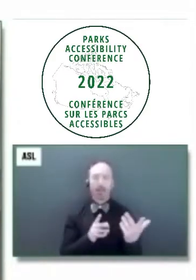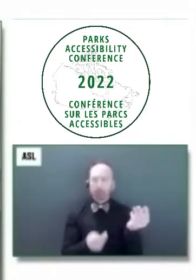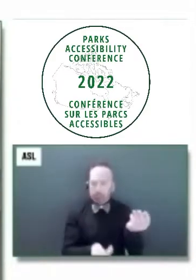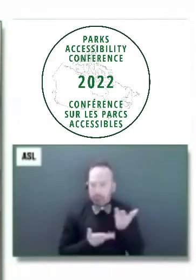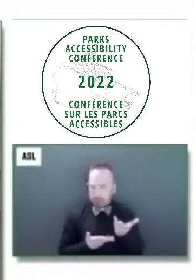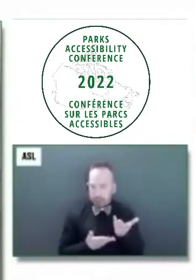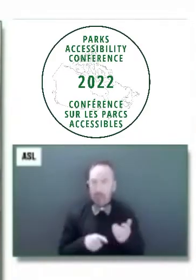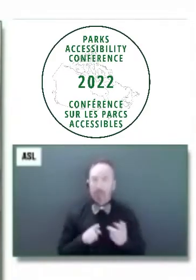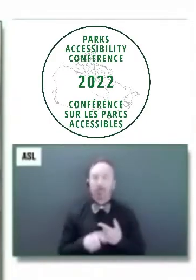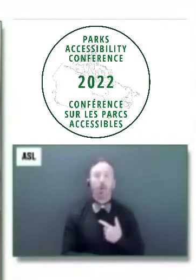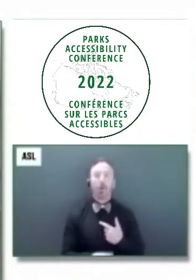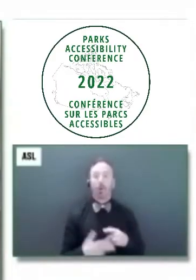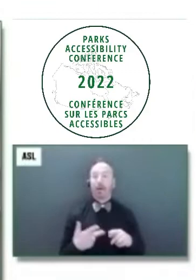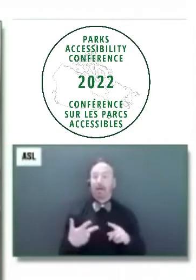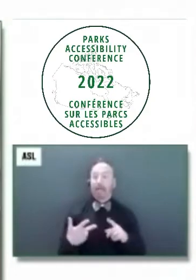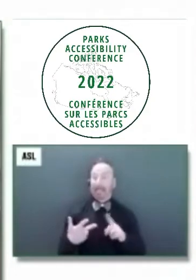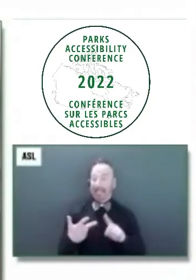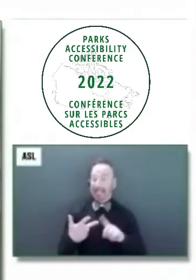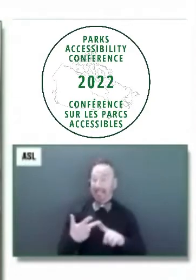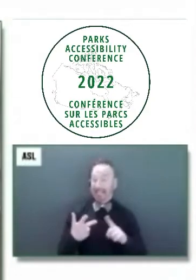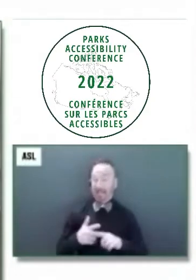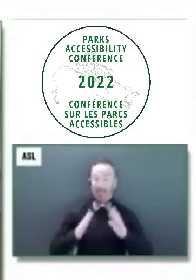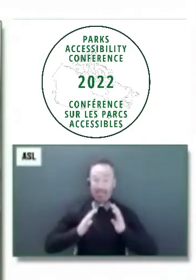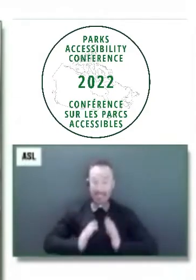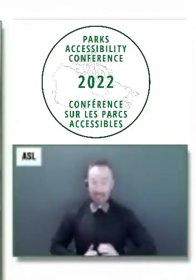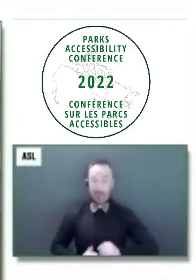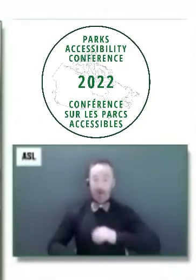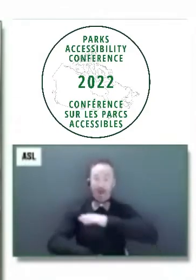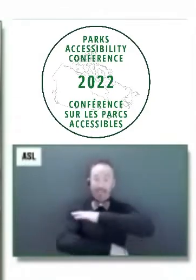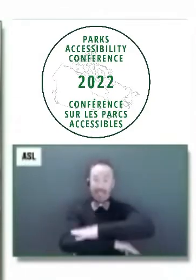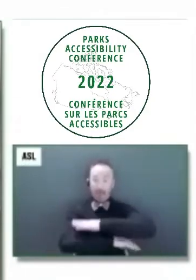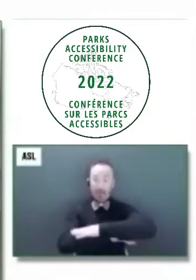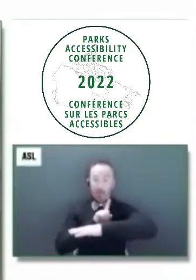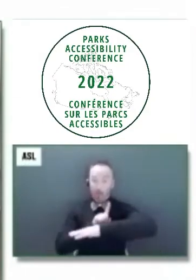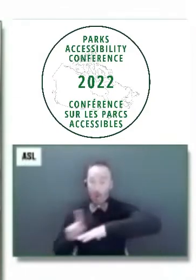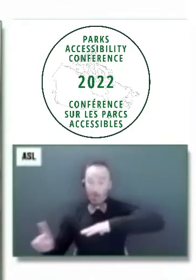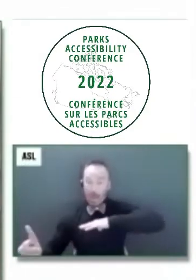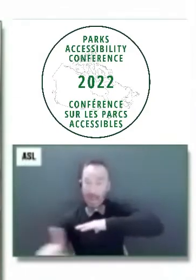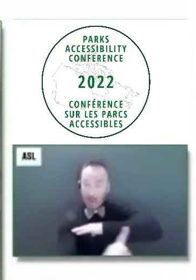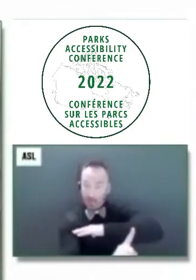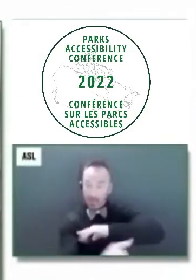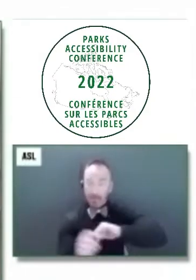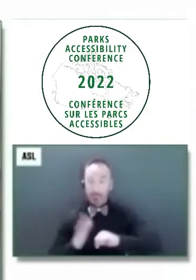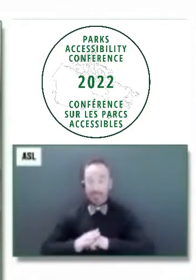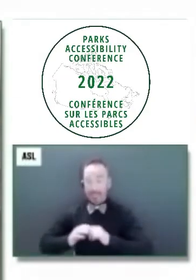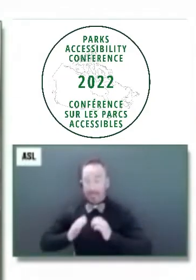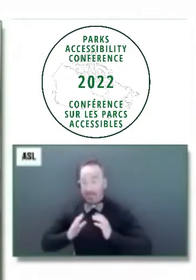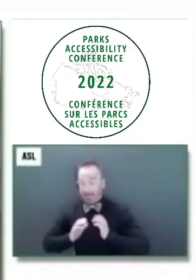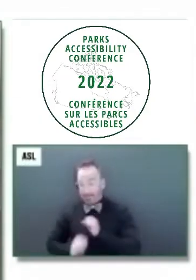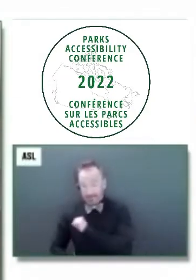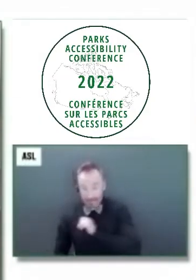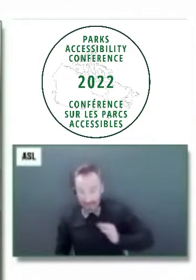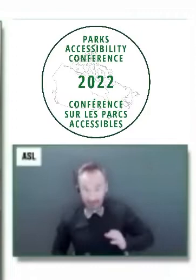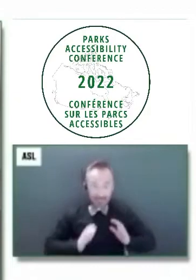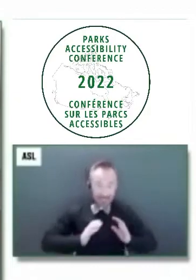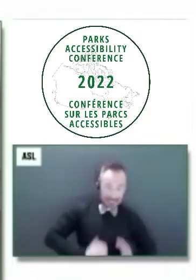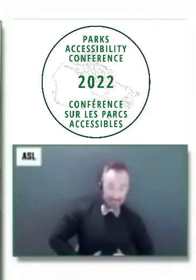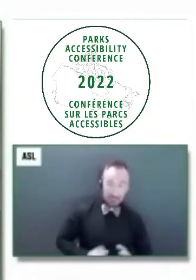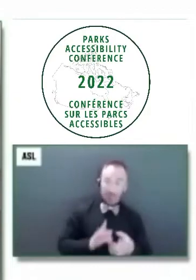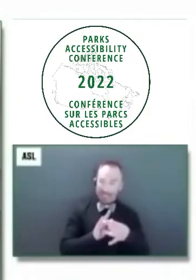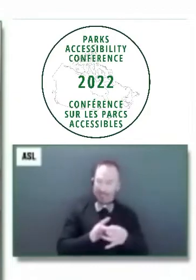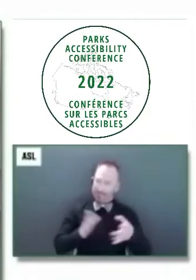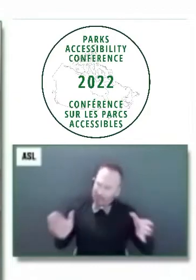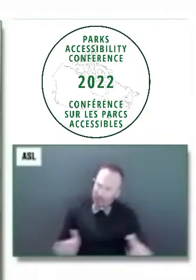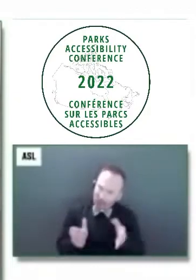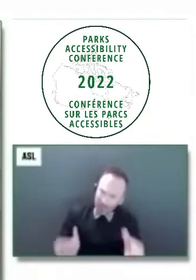behind the counter and interact with the tea doesn't invalidate the staff-customer relationship and encourage both one-time sale and long-term loyalty